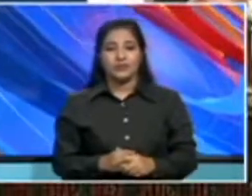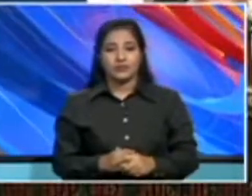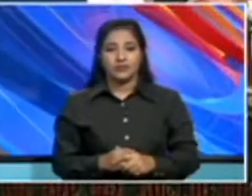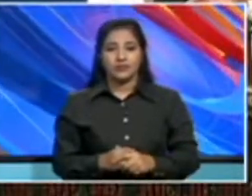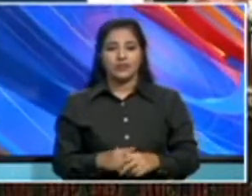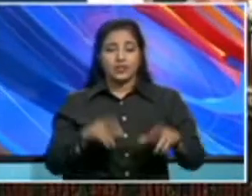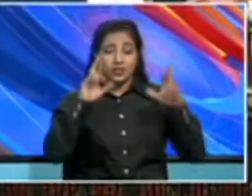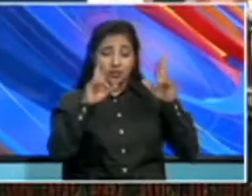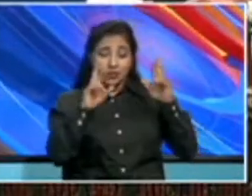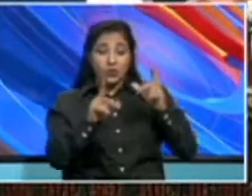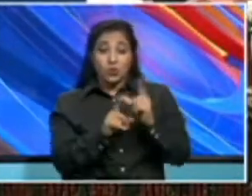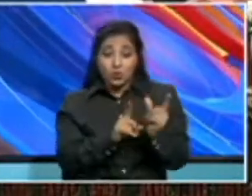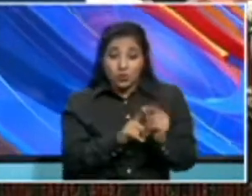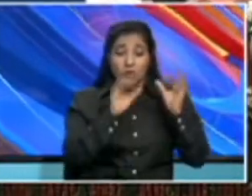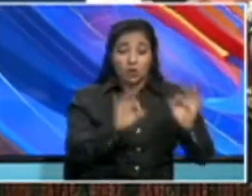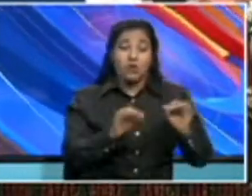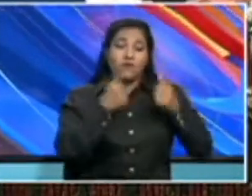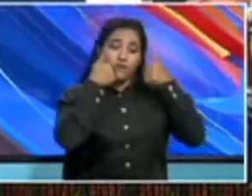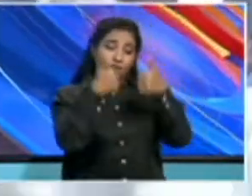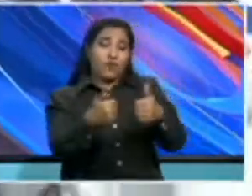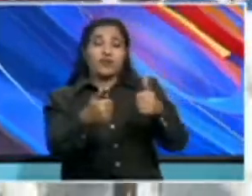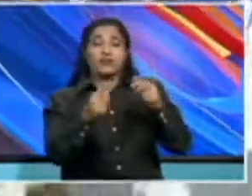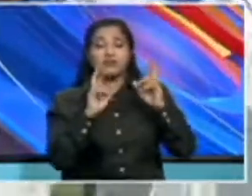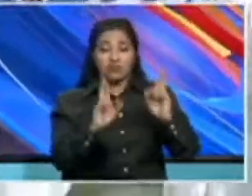be expected to do very, very well.